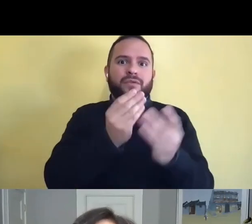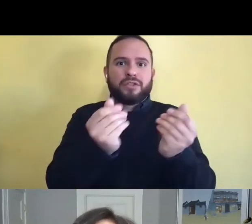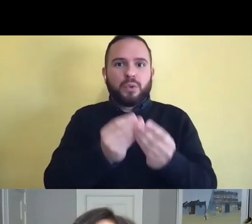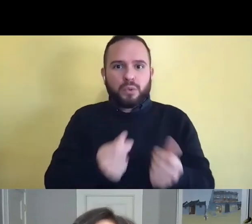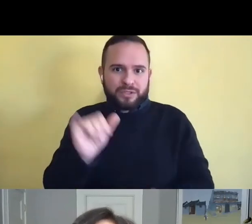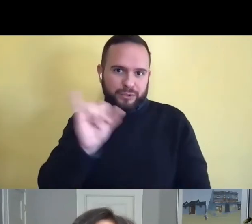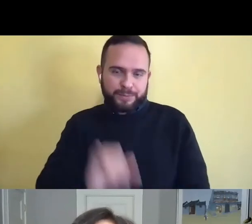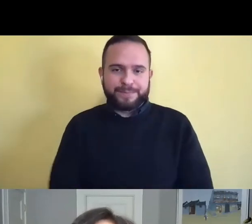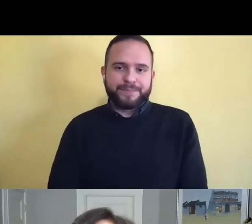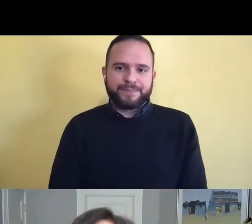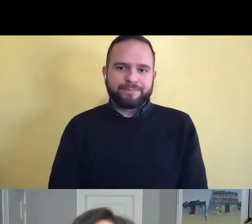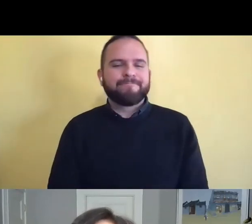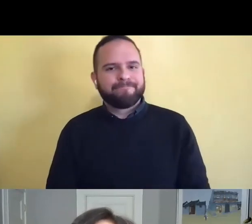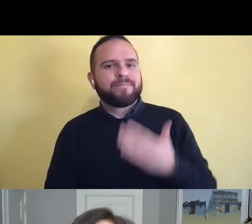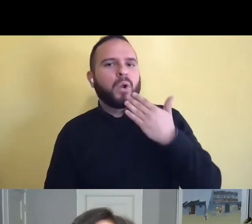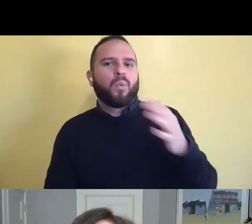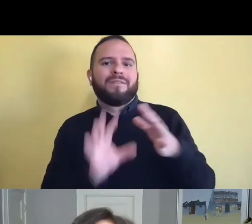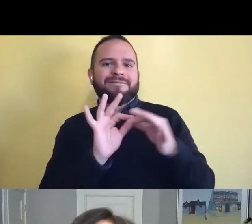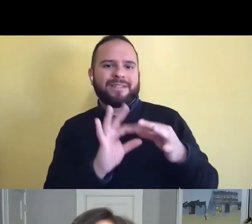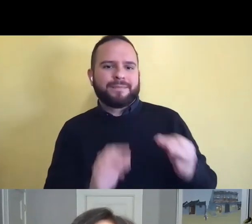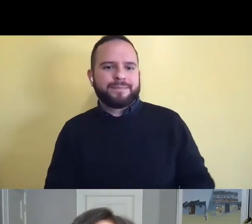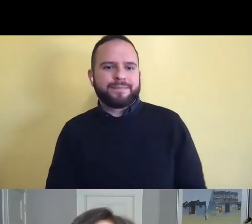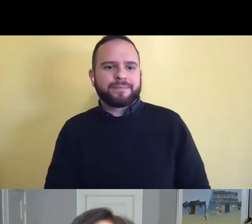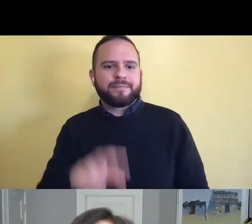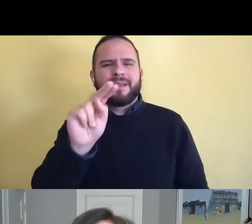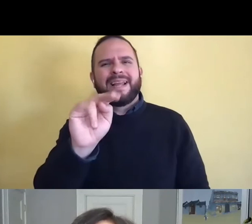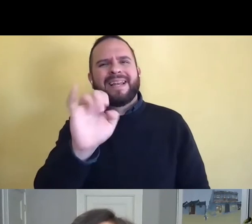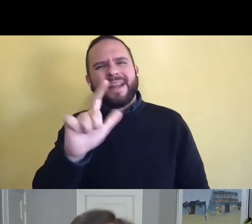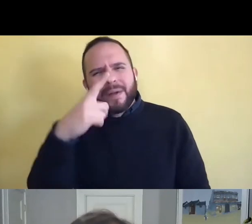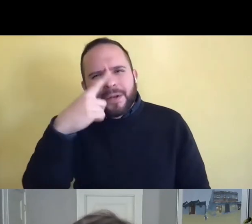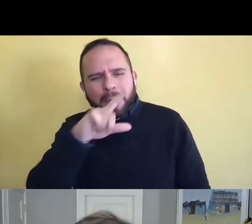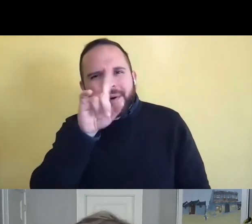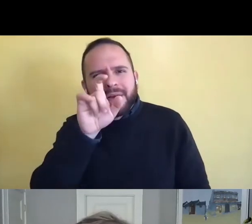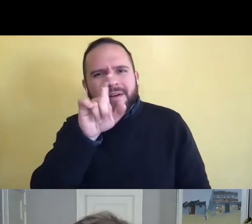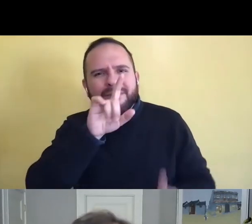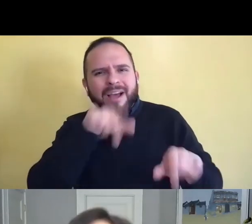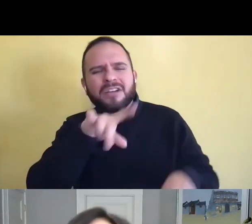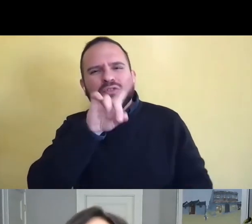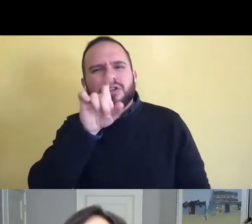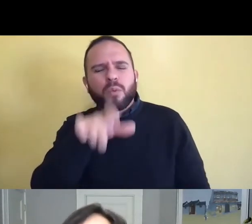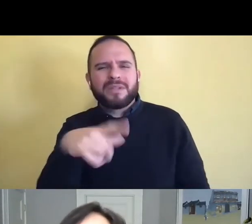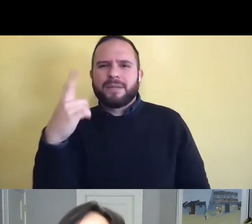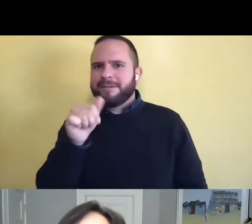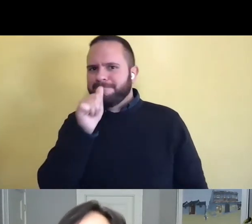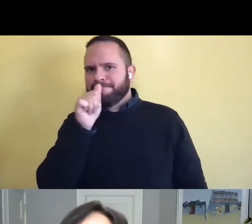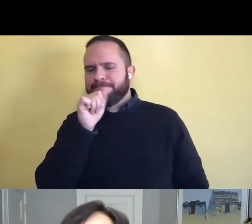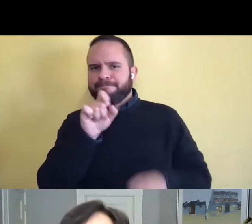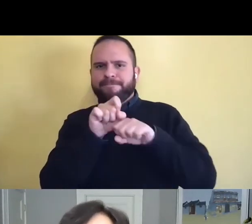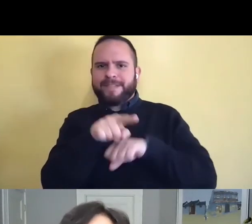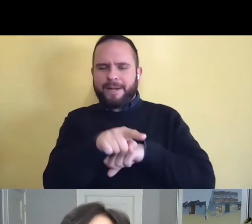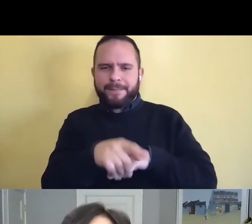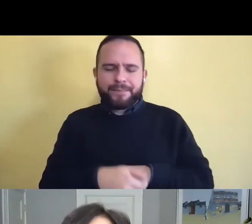said, well said. Neil, do you mind answering the question that an anonymous attendee sent, because it